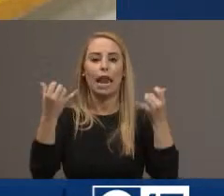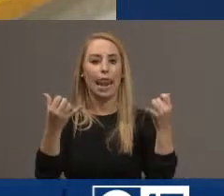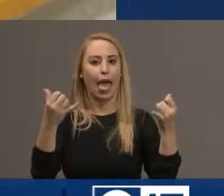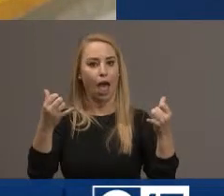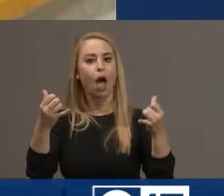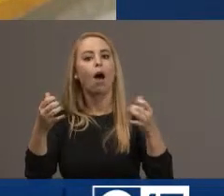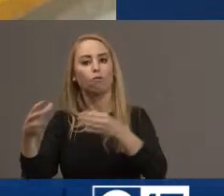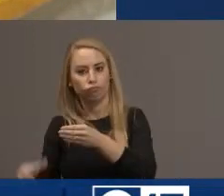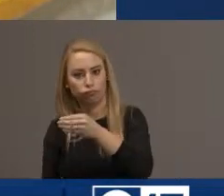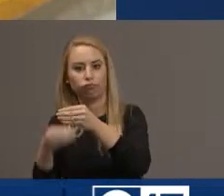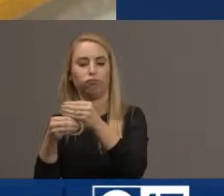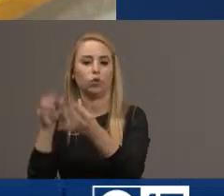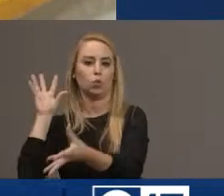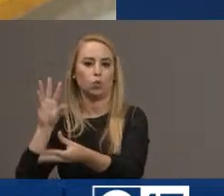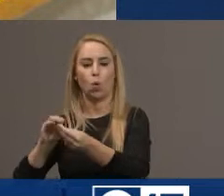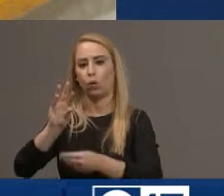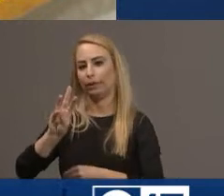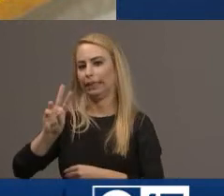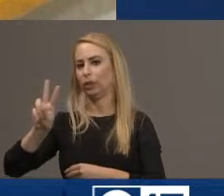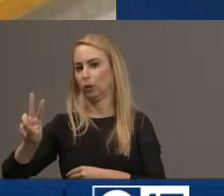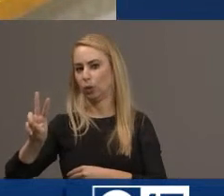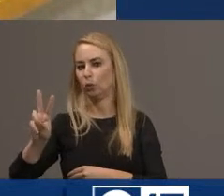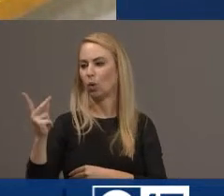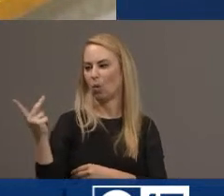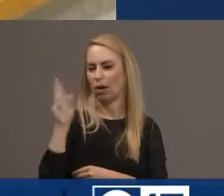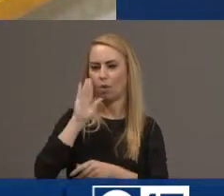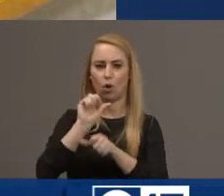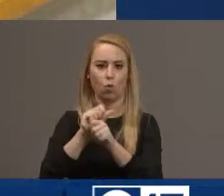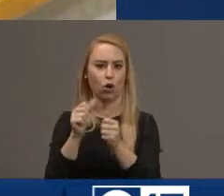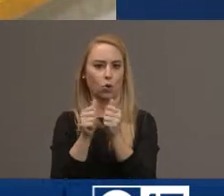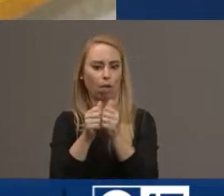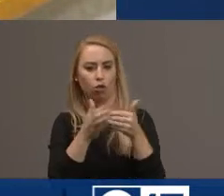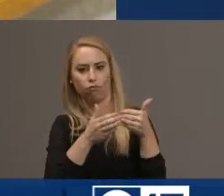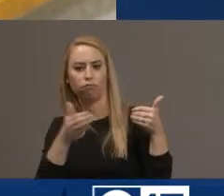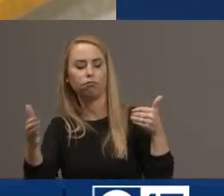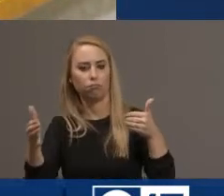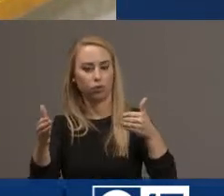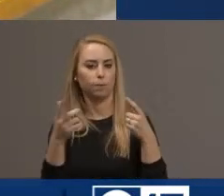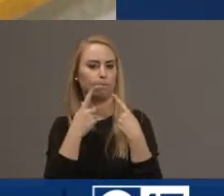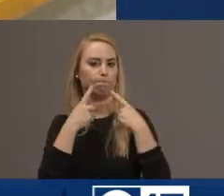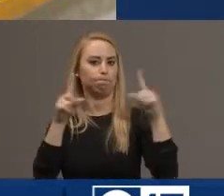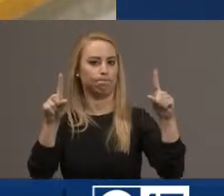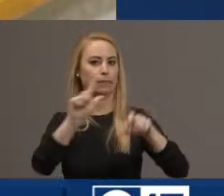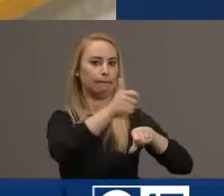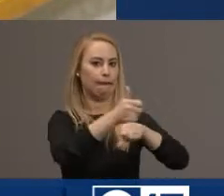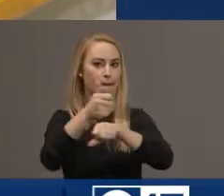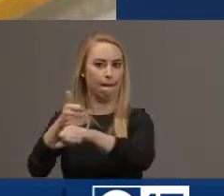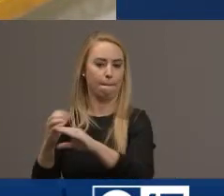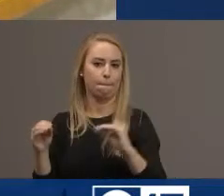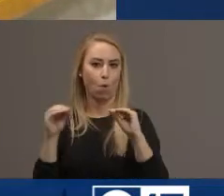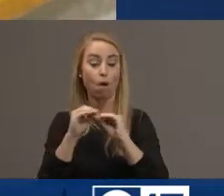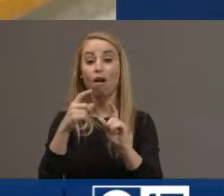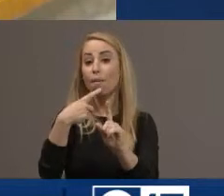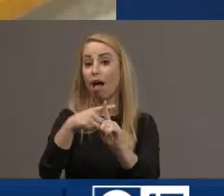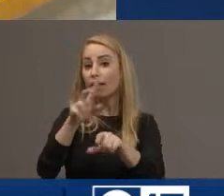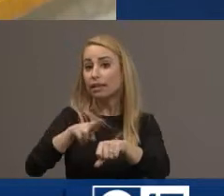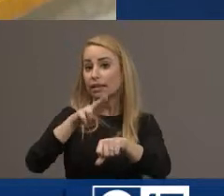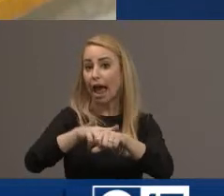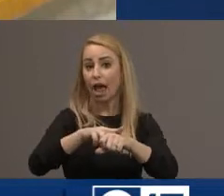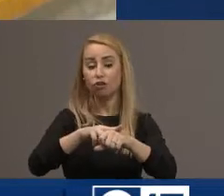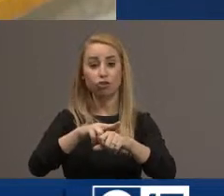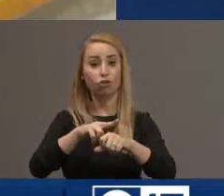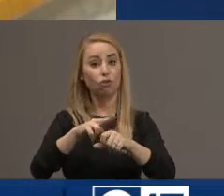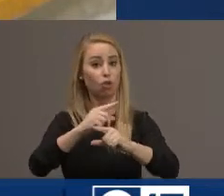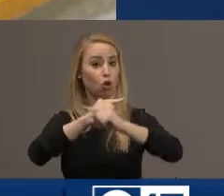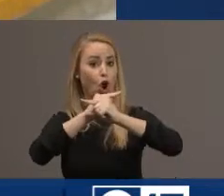and we'll work with her team over the next week to get that done. And on the guard front, we're adding another 150 guardsmen